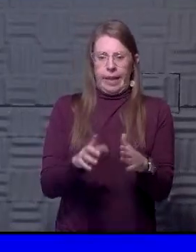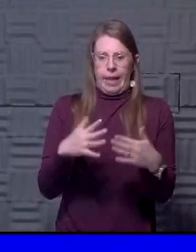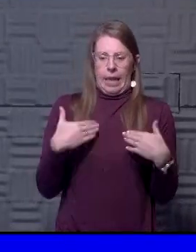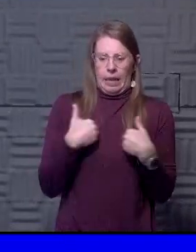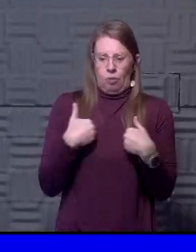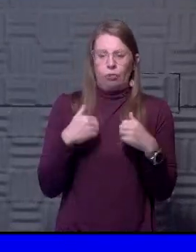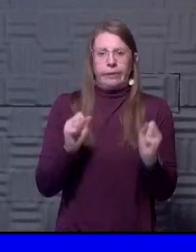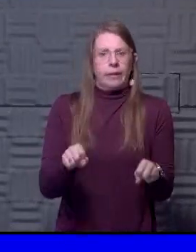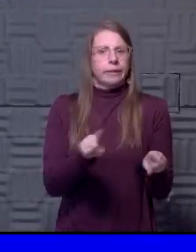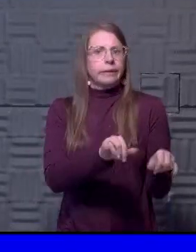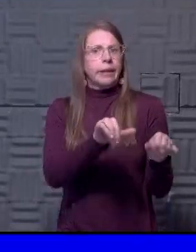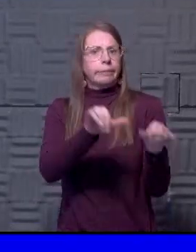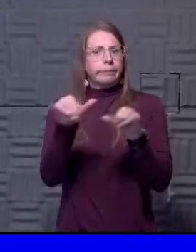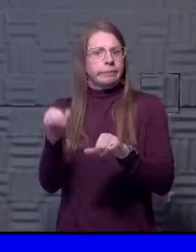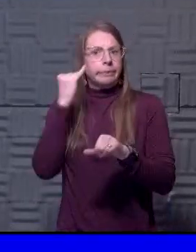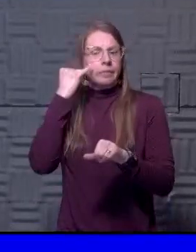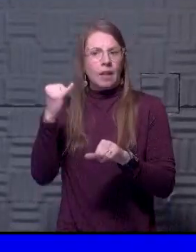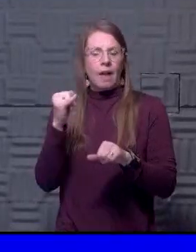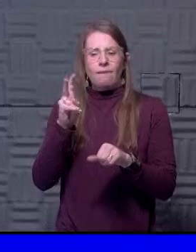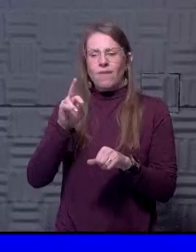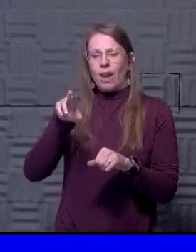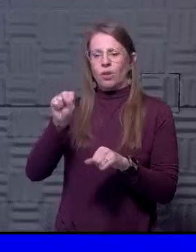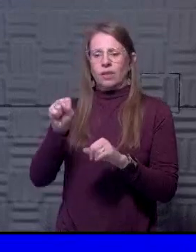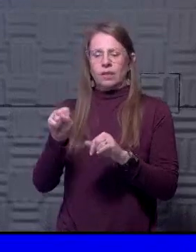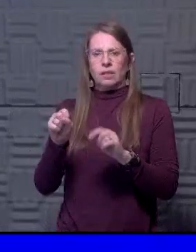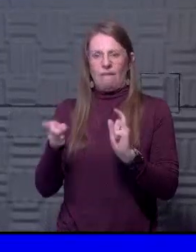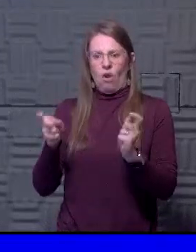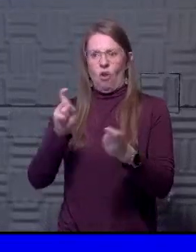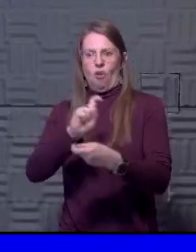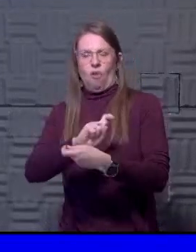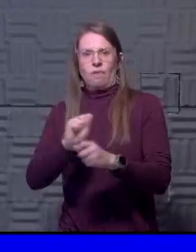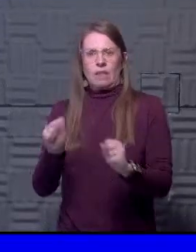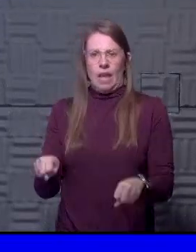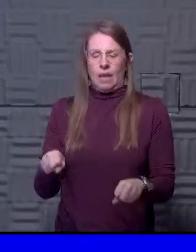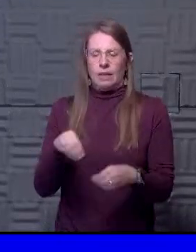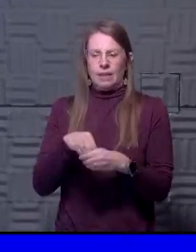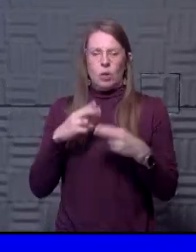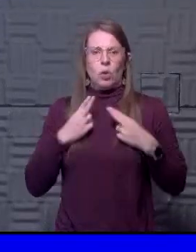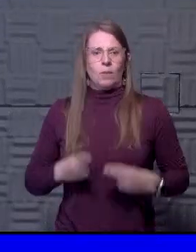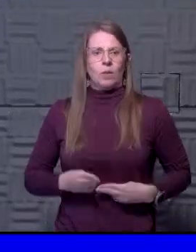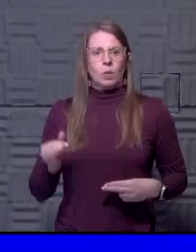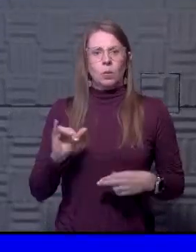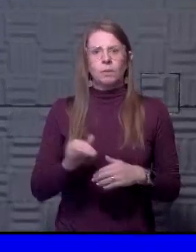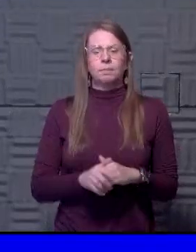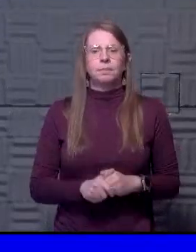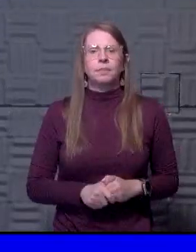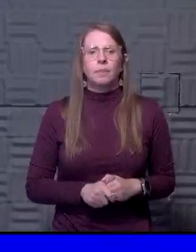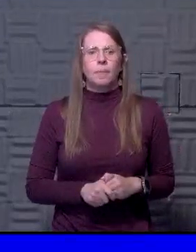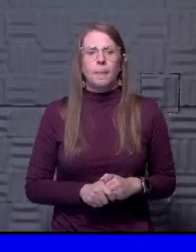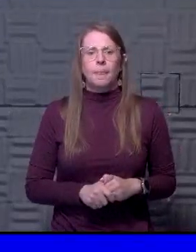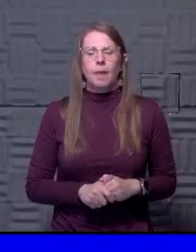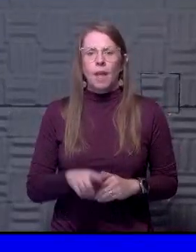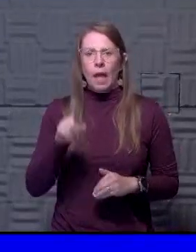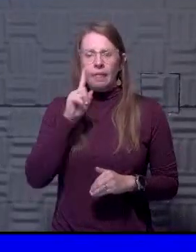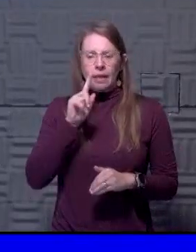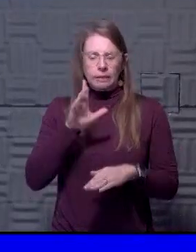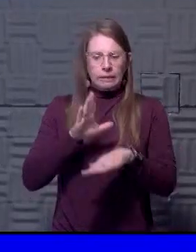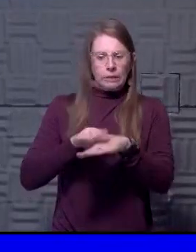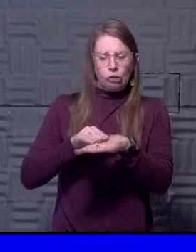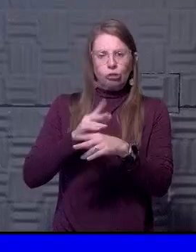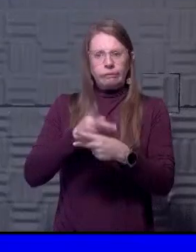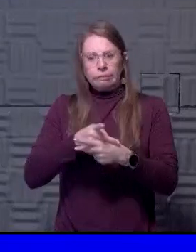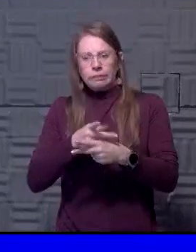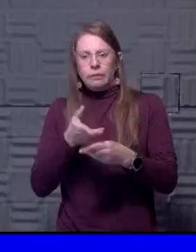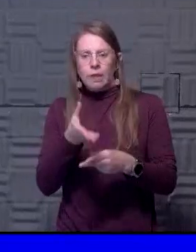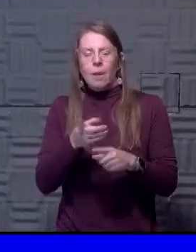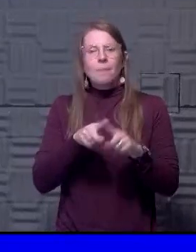just as the virus can evolve and have mutations in human hosts as well. So I think there is that caution there, but the